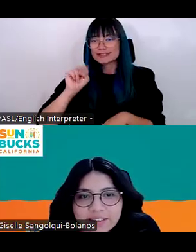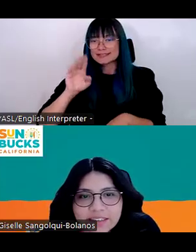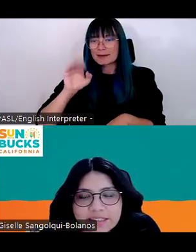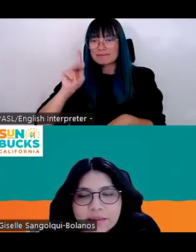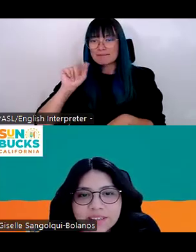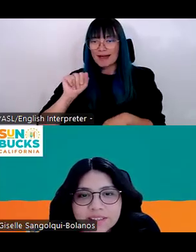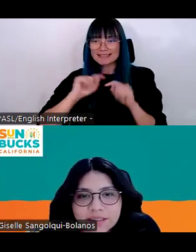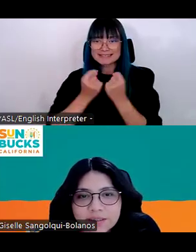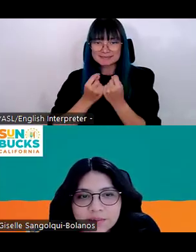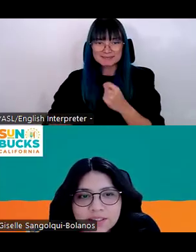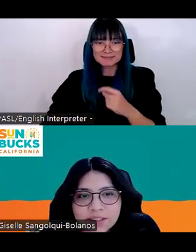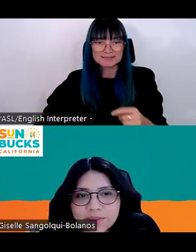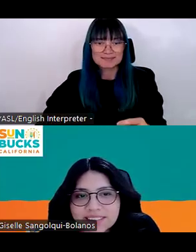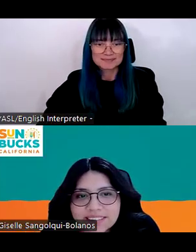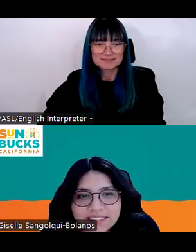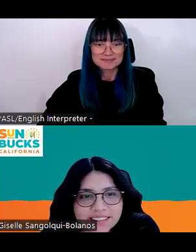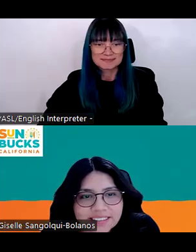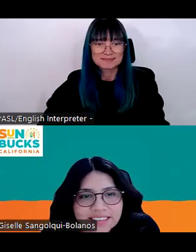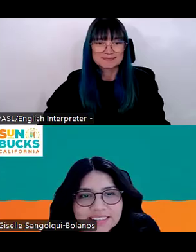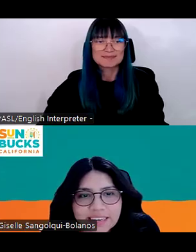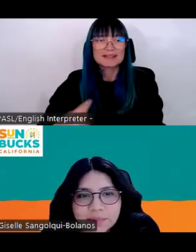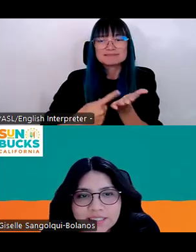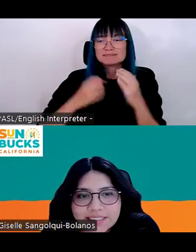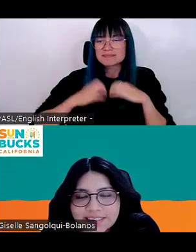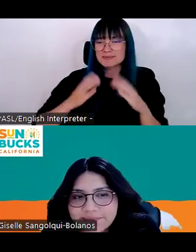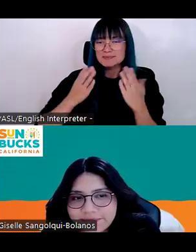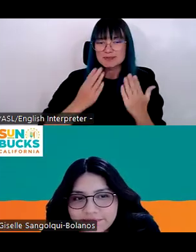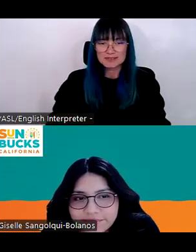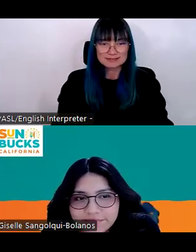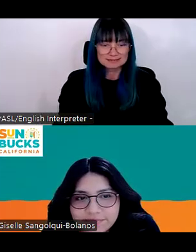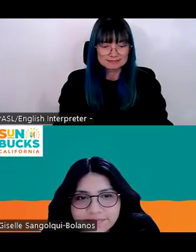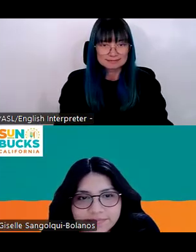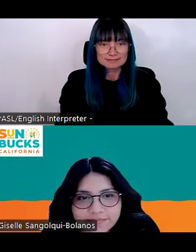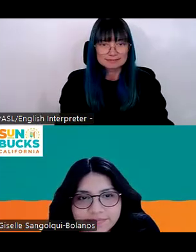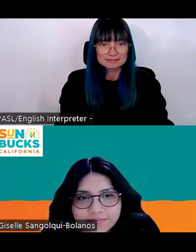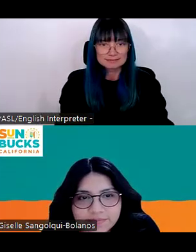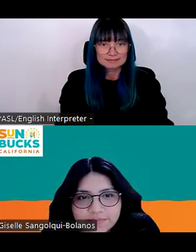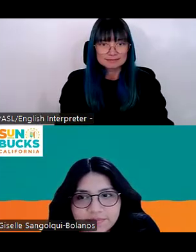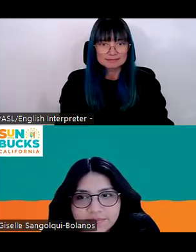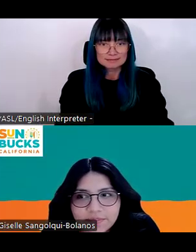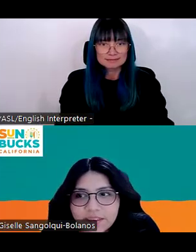let's look at Sunbucks customer service. Next slide, please.